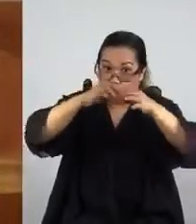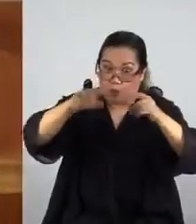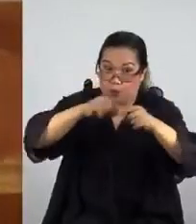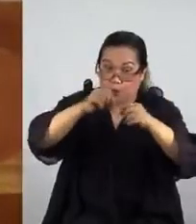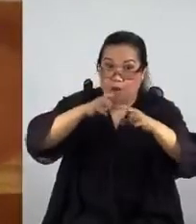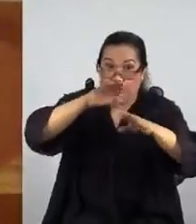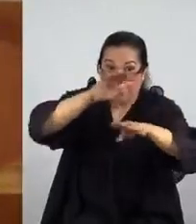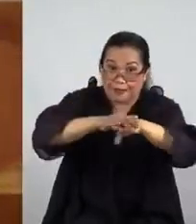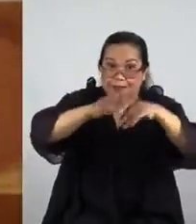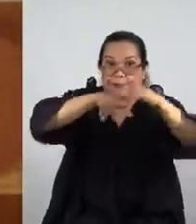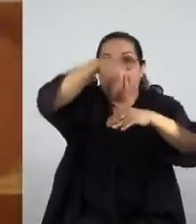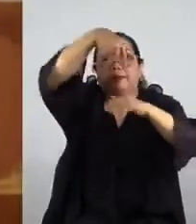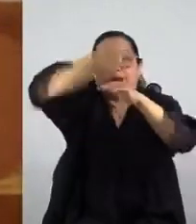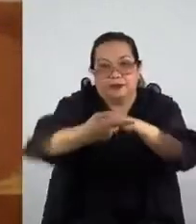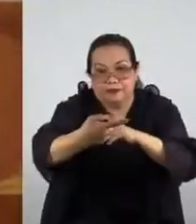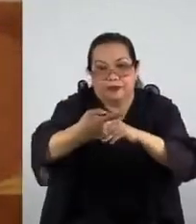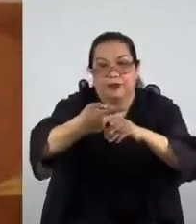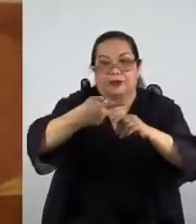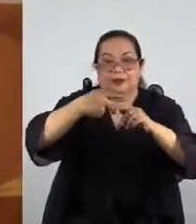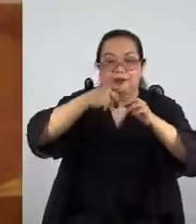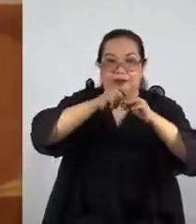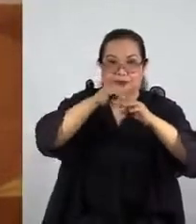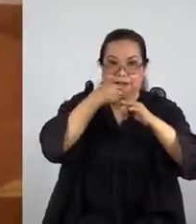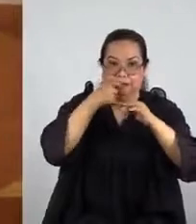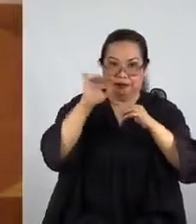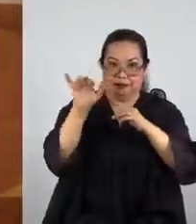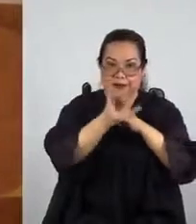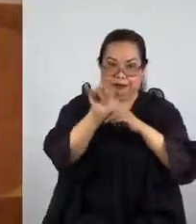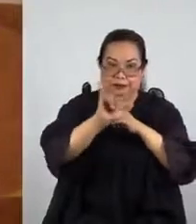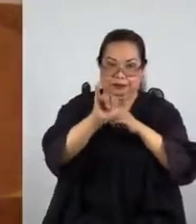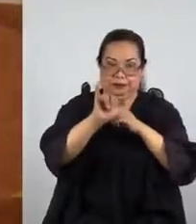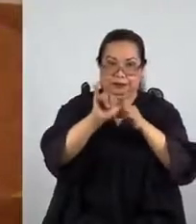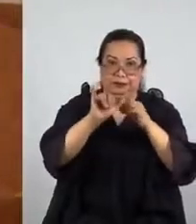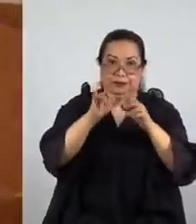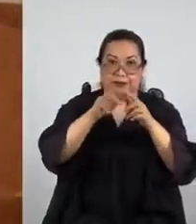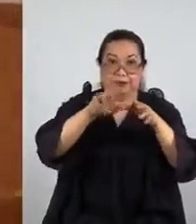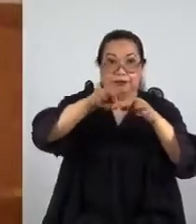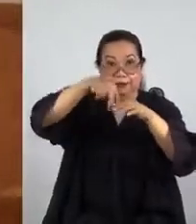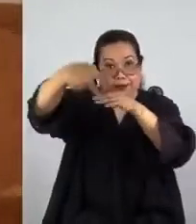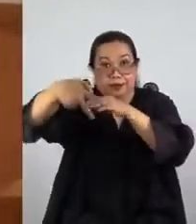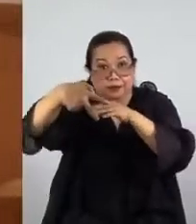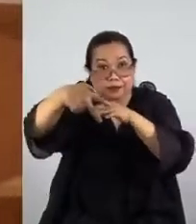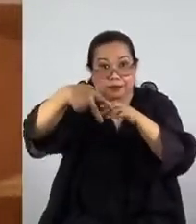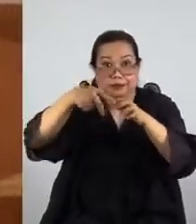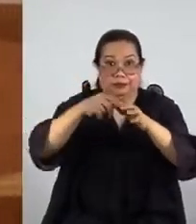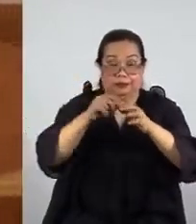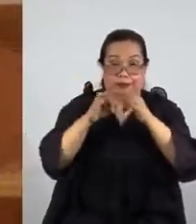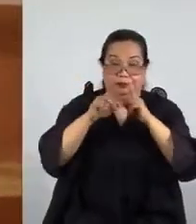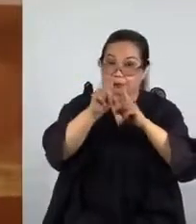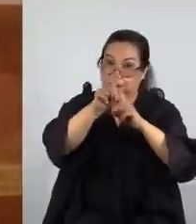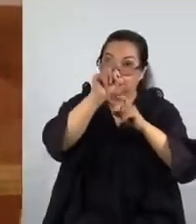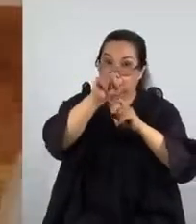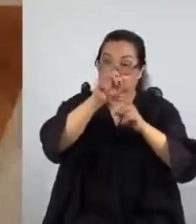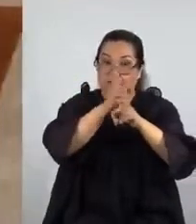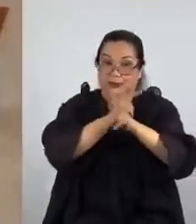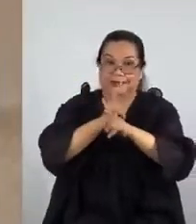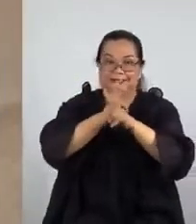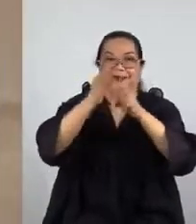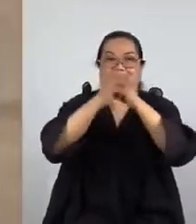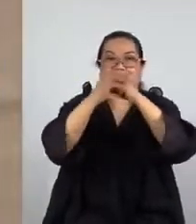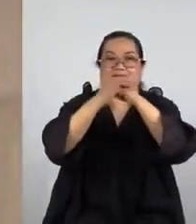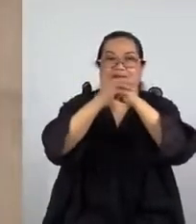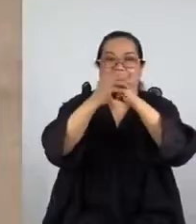step on it and then you get tripped. You get tripped.